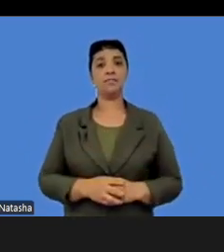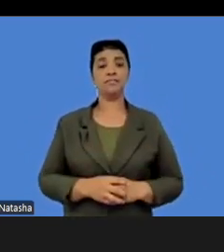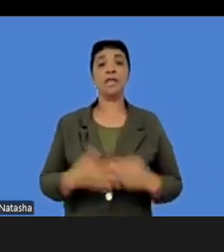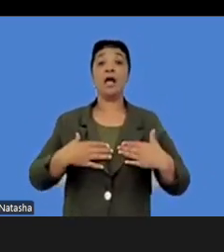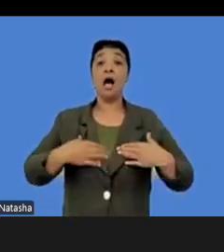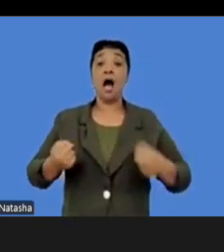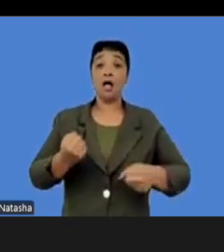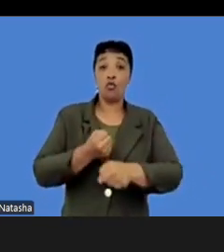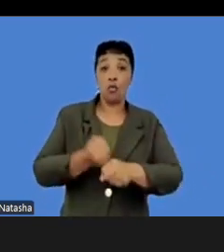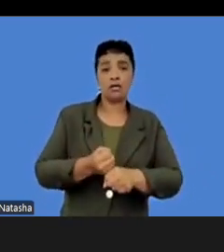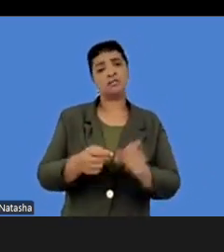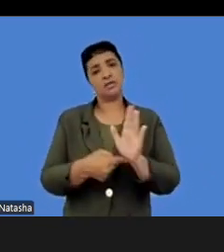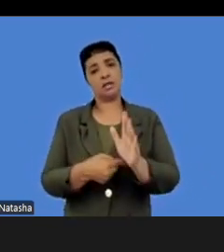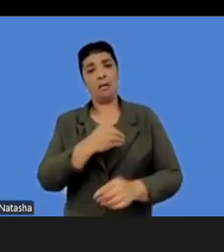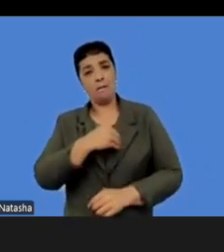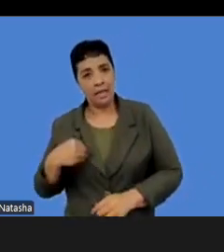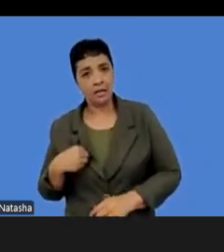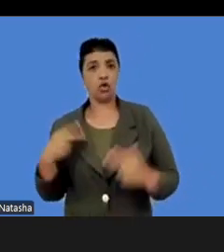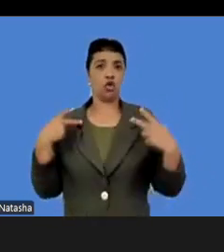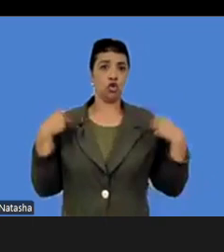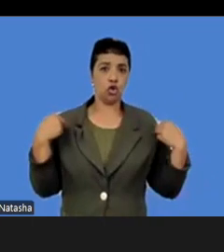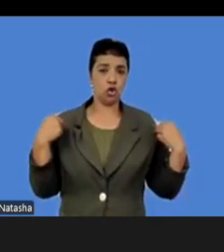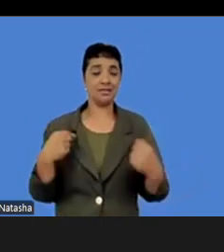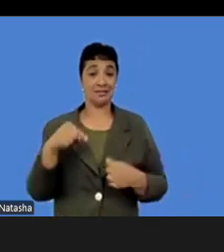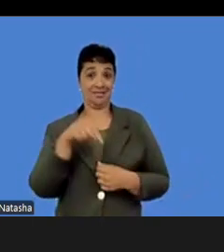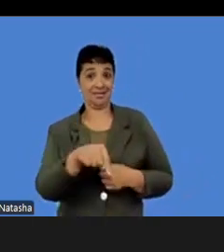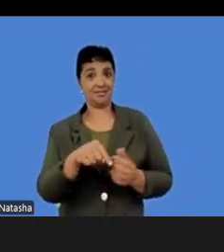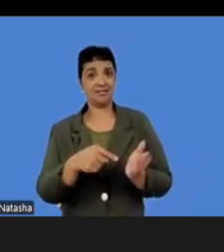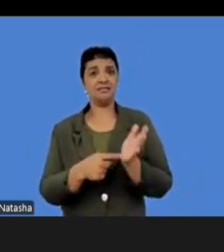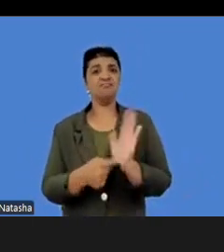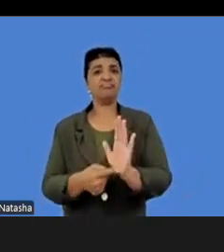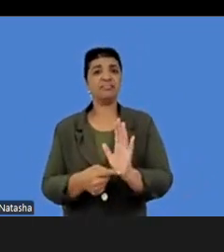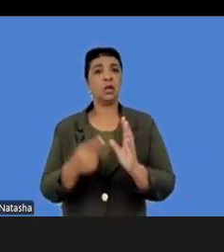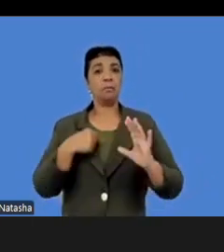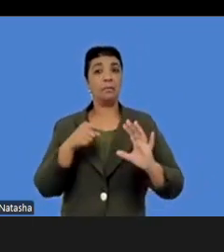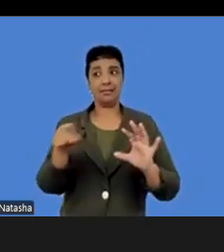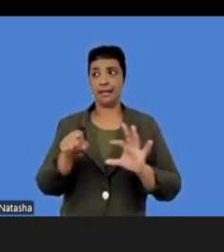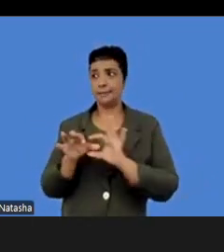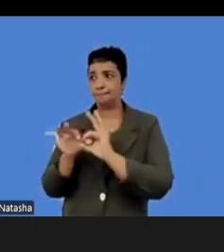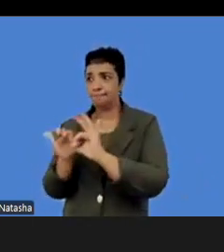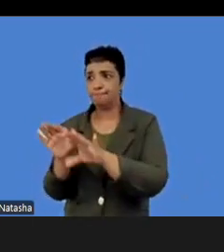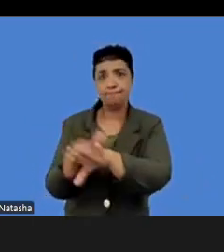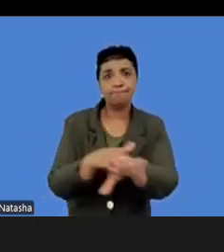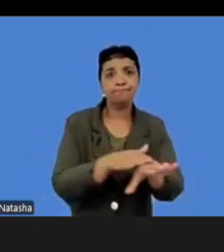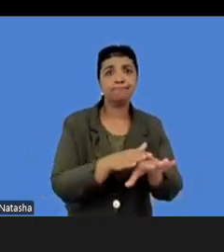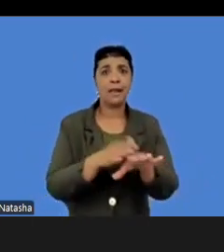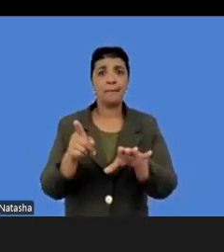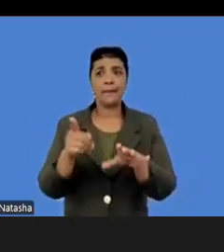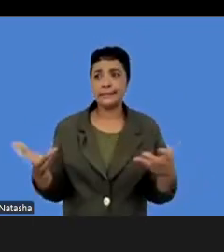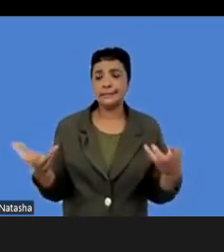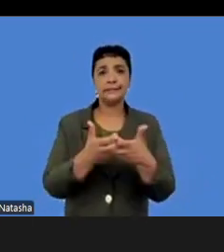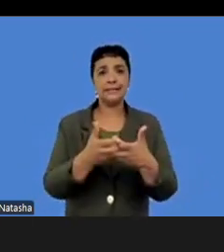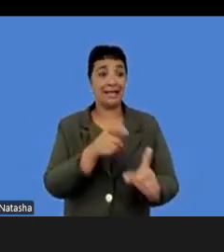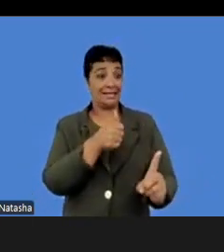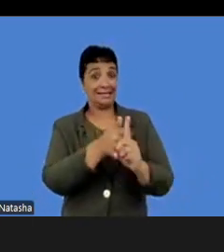to change. The health workforce in this case was coerced by leadership rather than being committed to